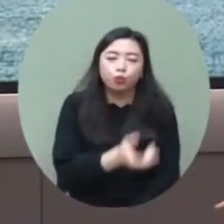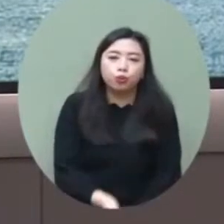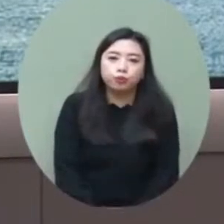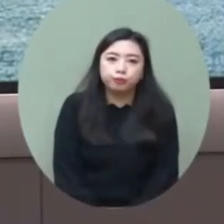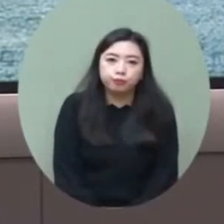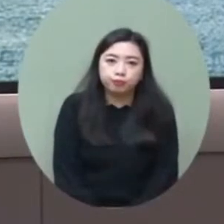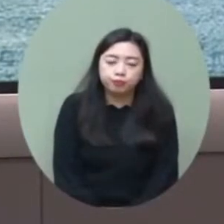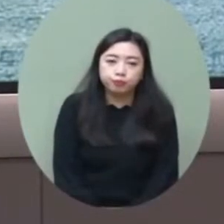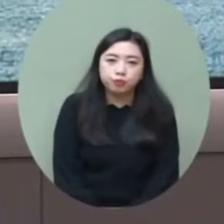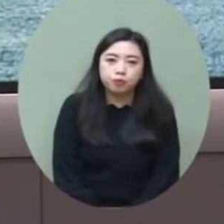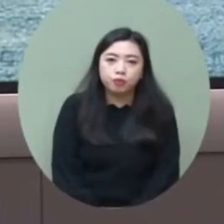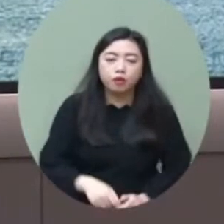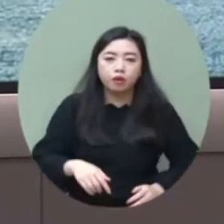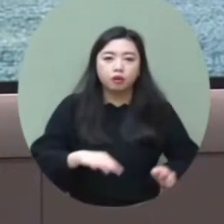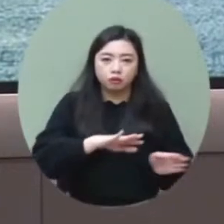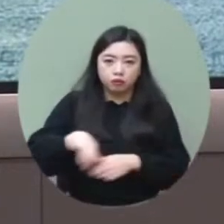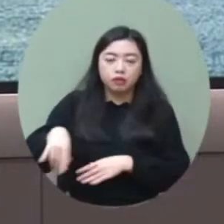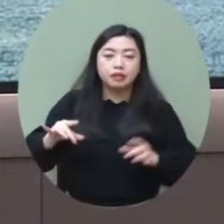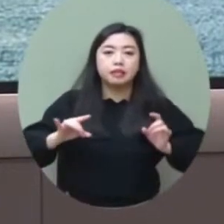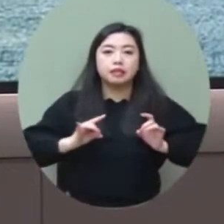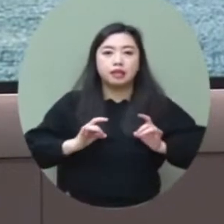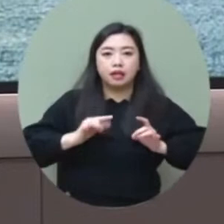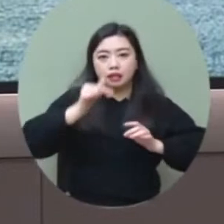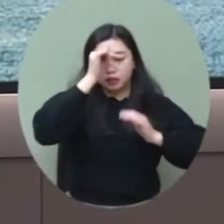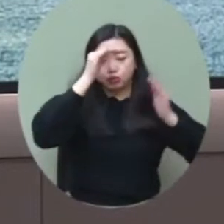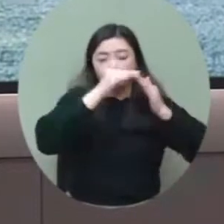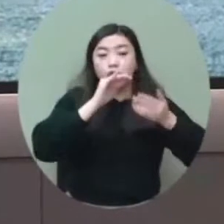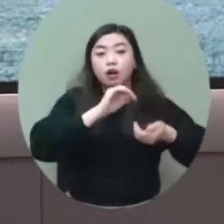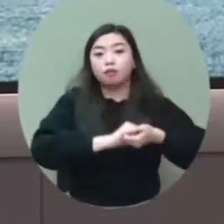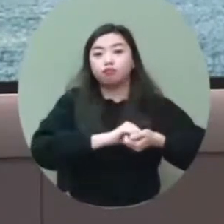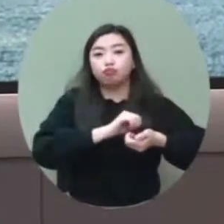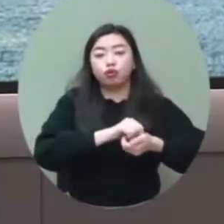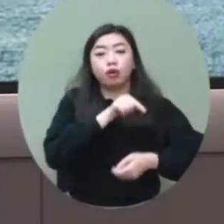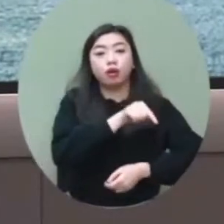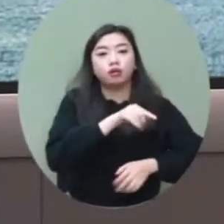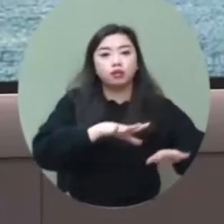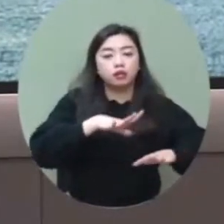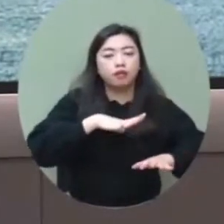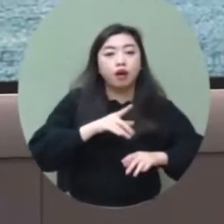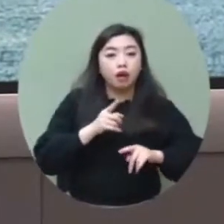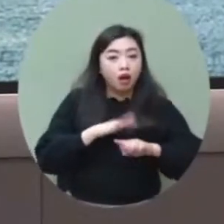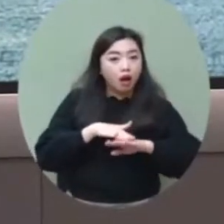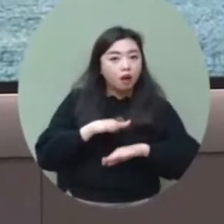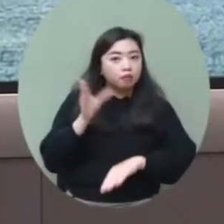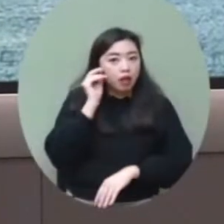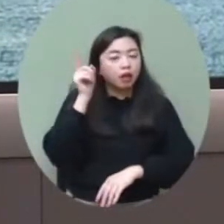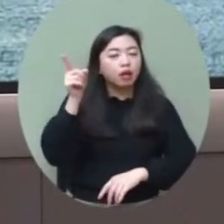are constantly monitoring the situation and following up on them.